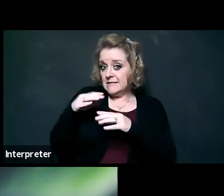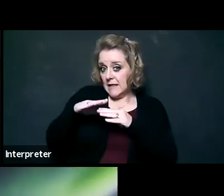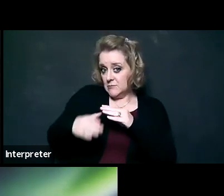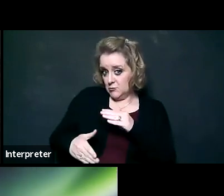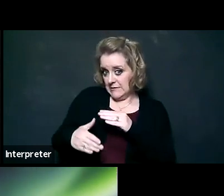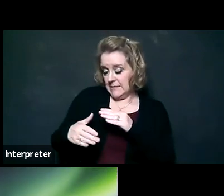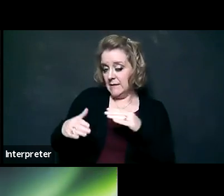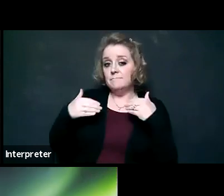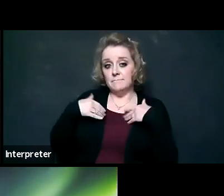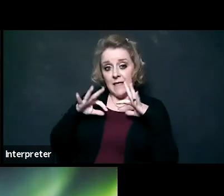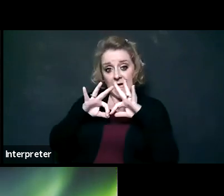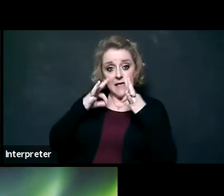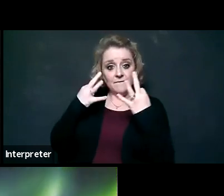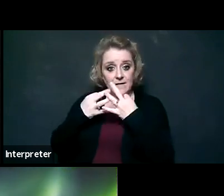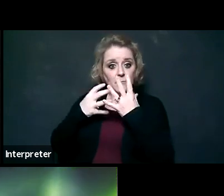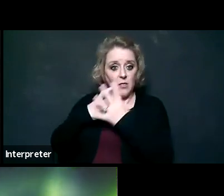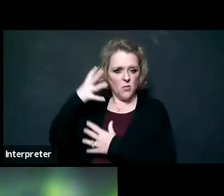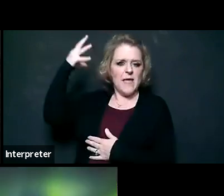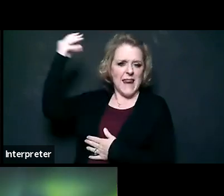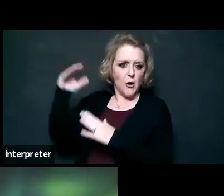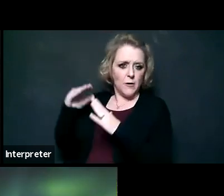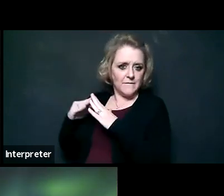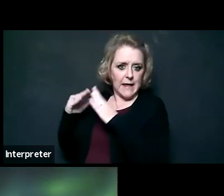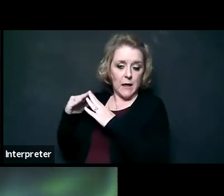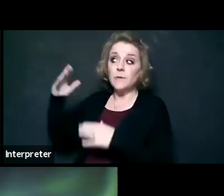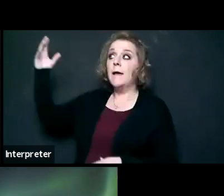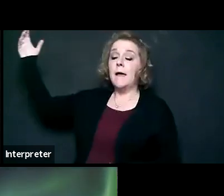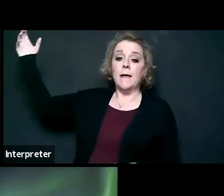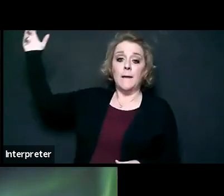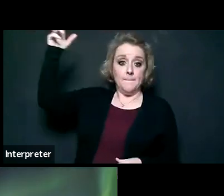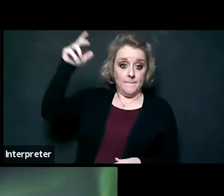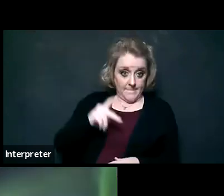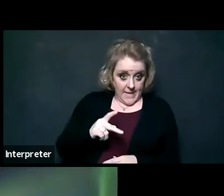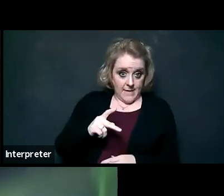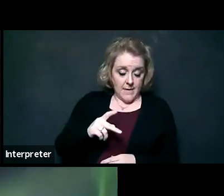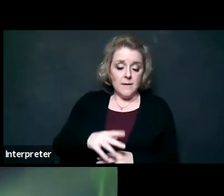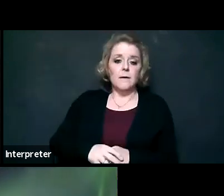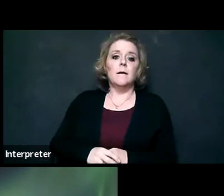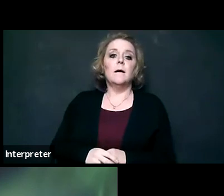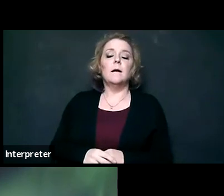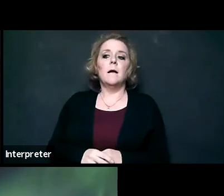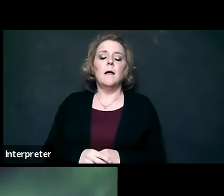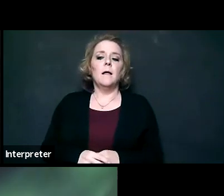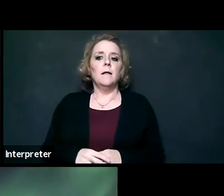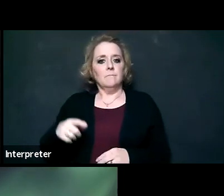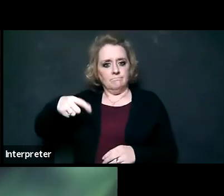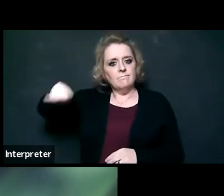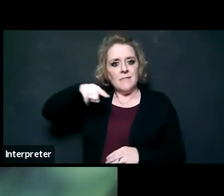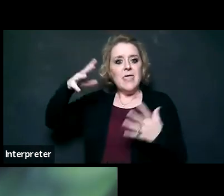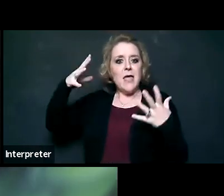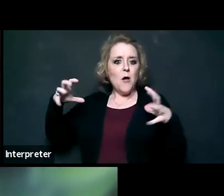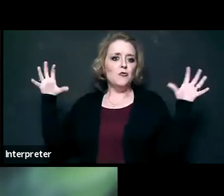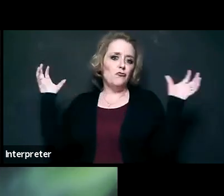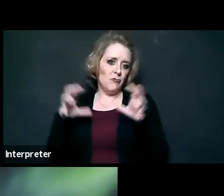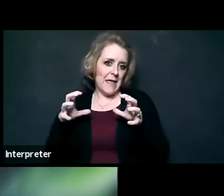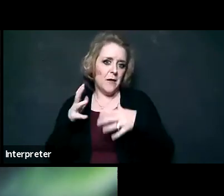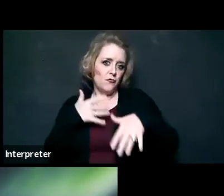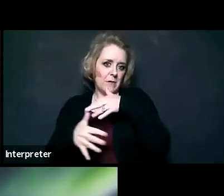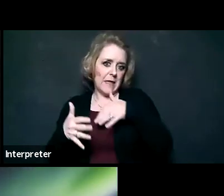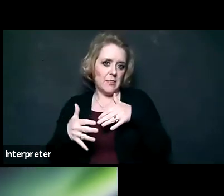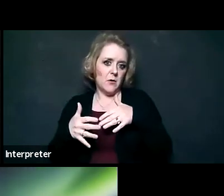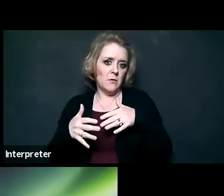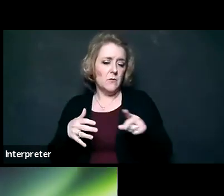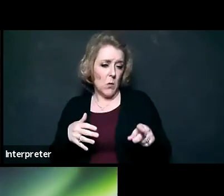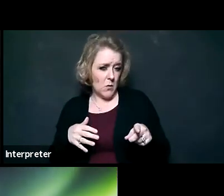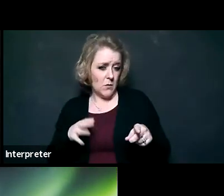that went out of town and came back and they wanted to get together. So your suggestion